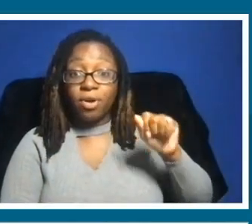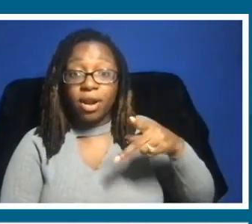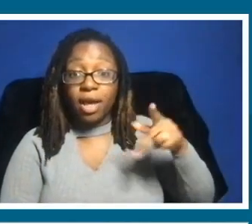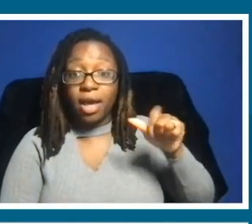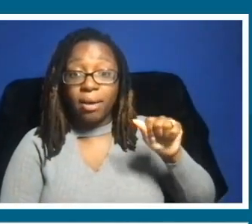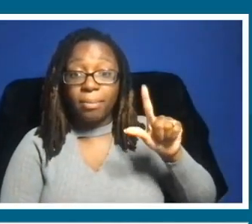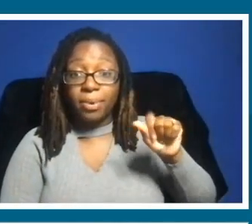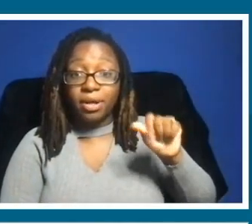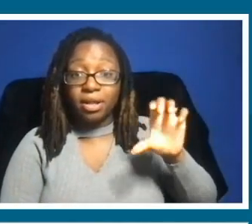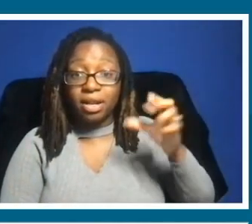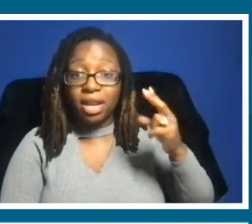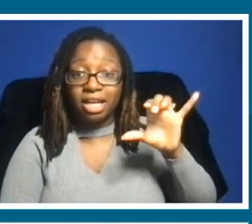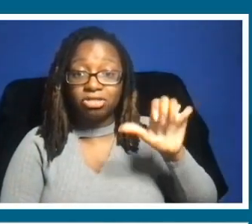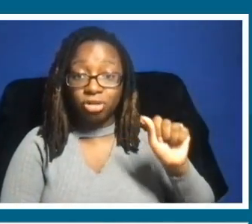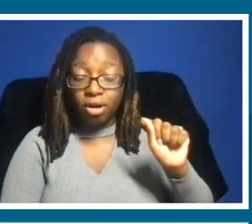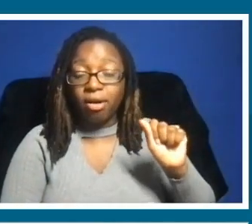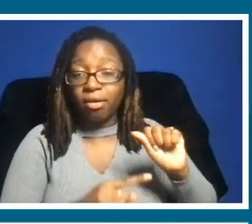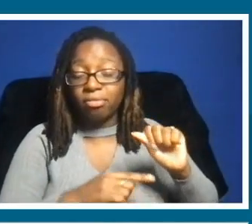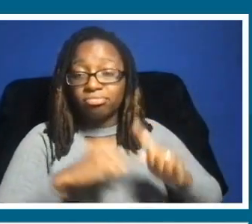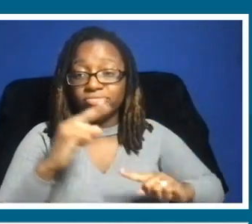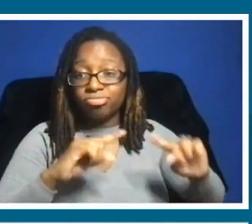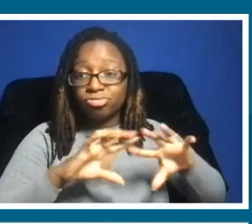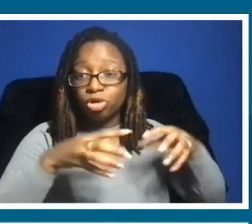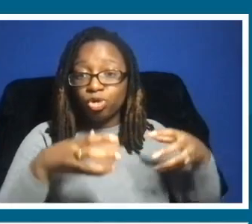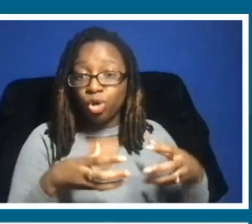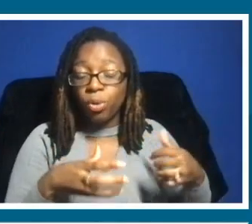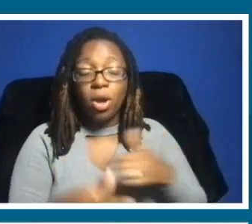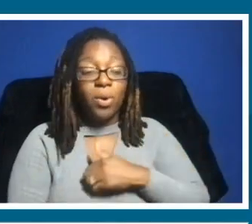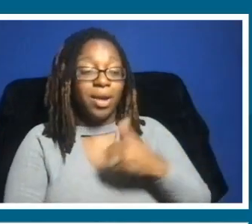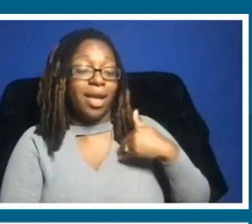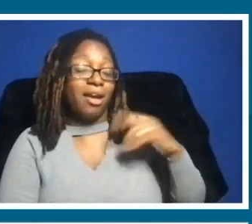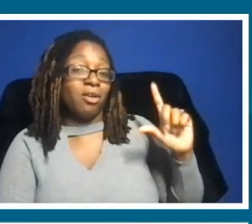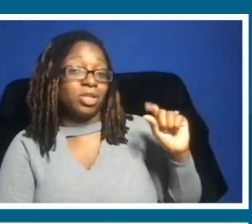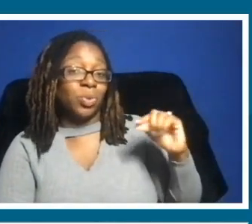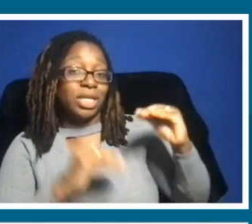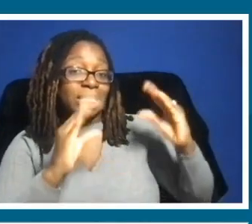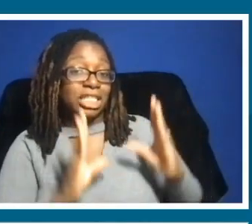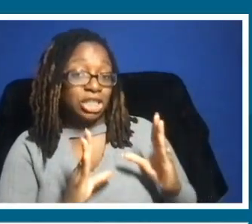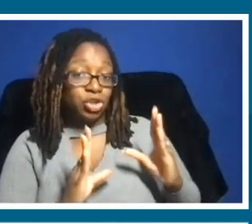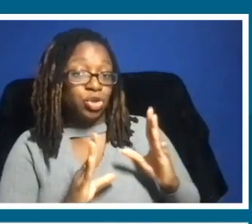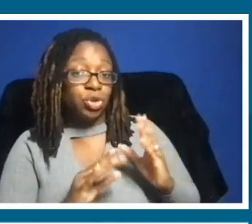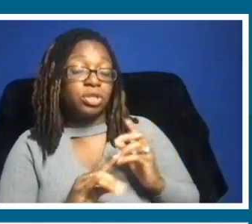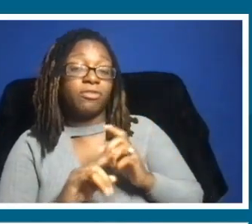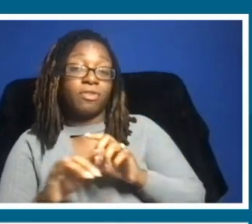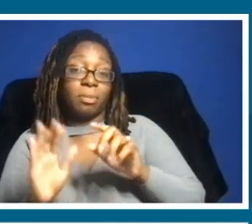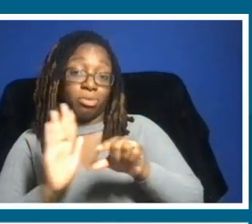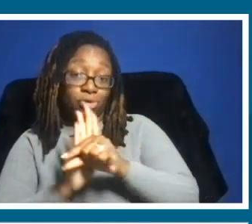working with 20 teachers, K-12 within our county,